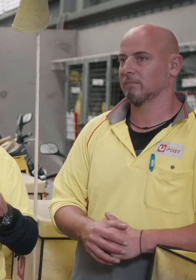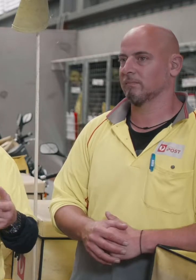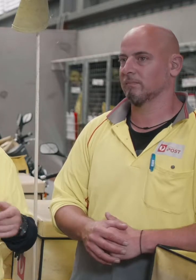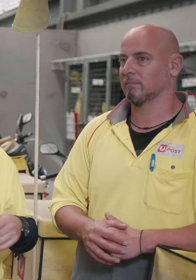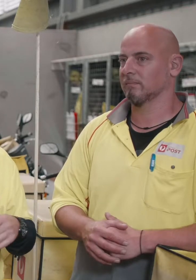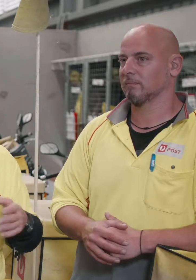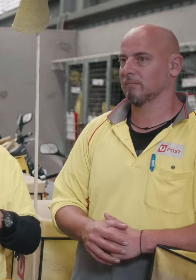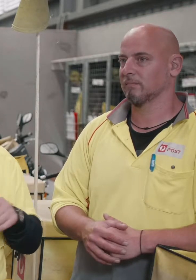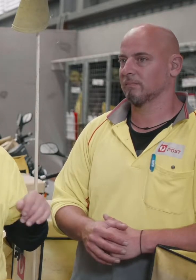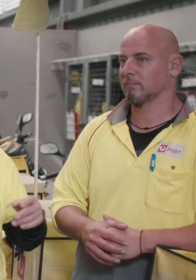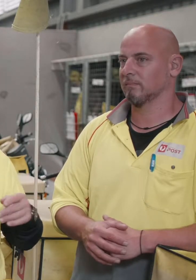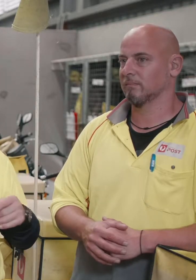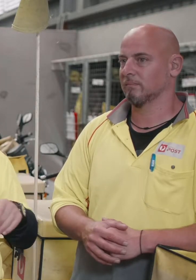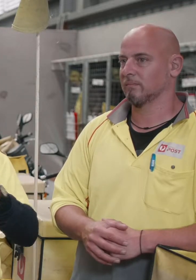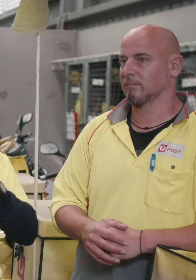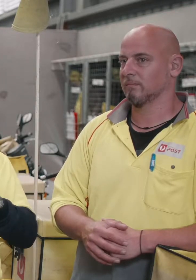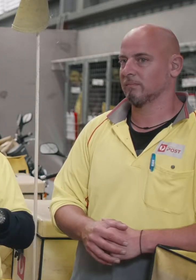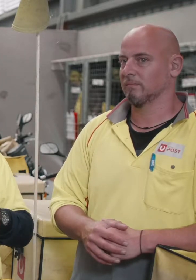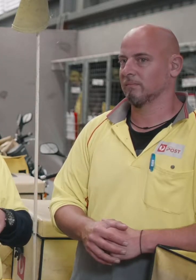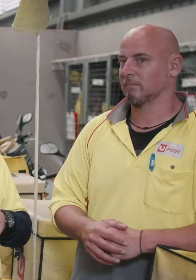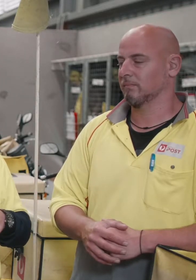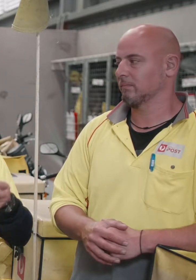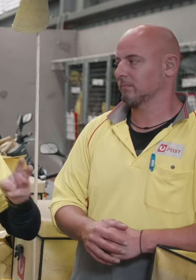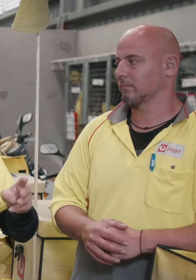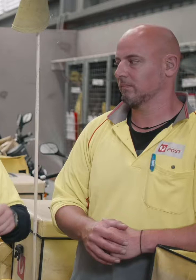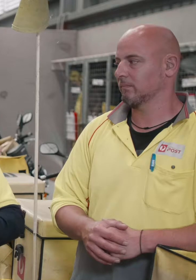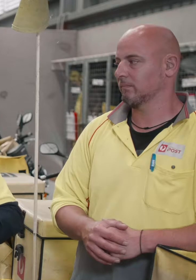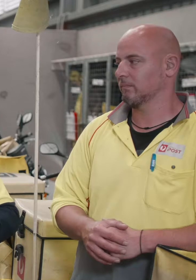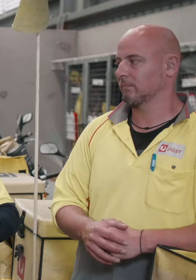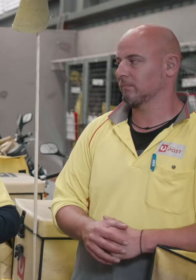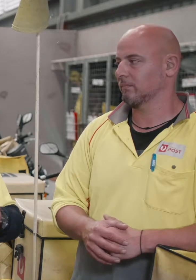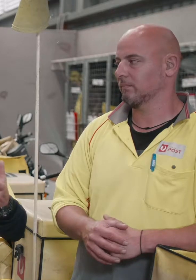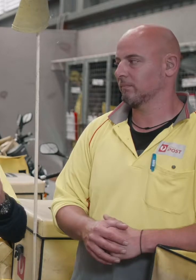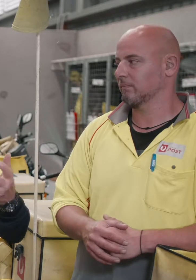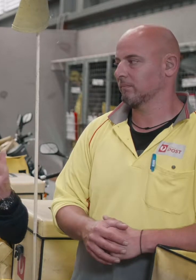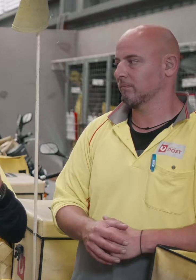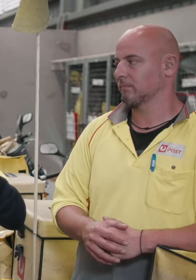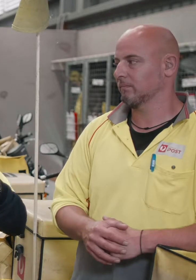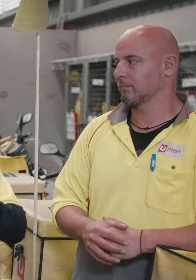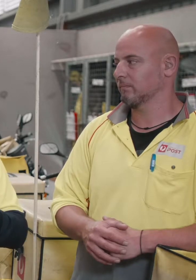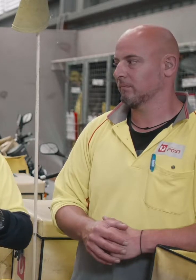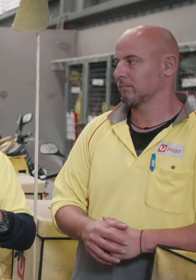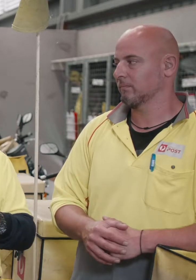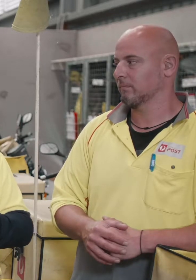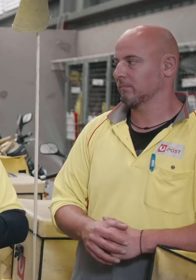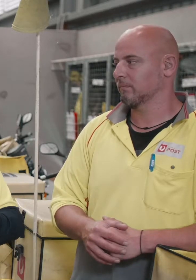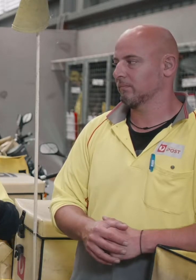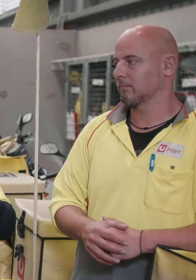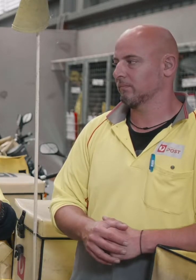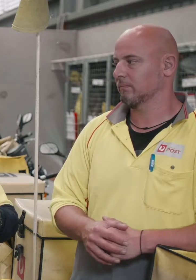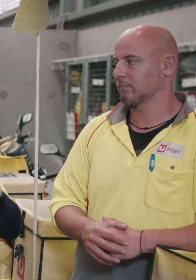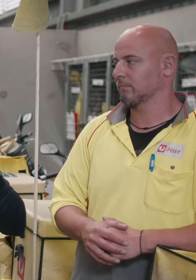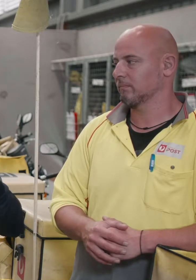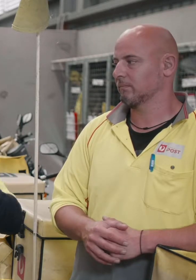very happy to be accommodating. I've worked here for many years, and I was mentored by